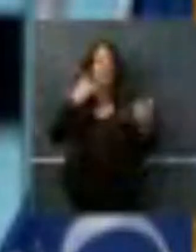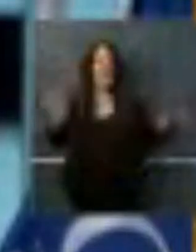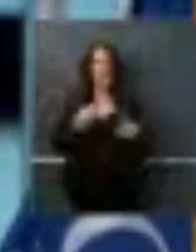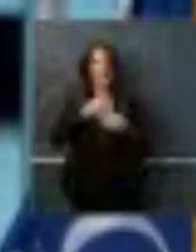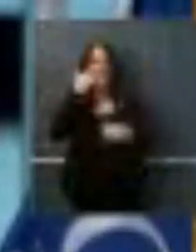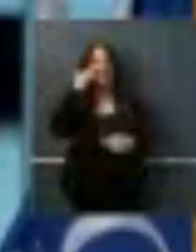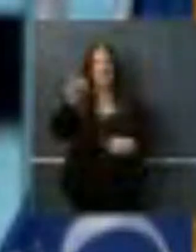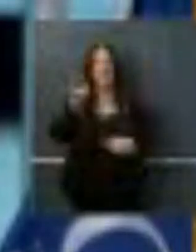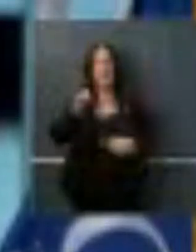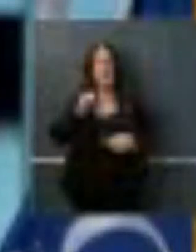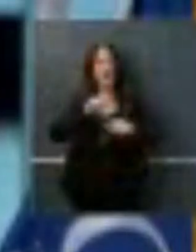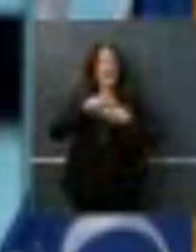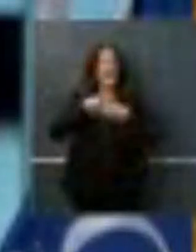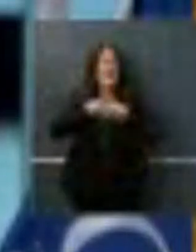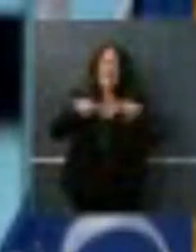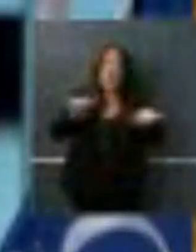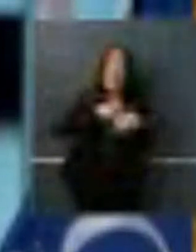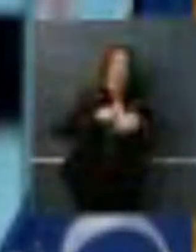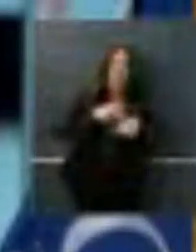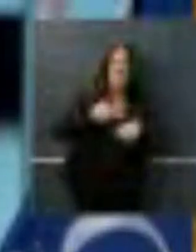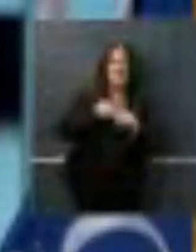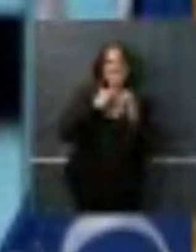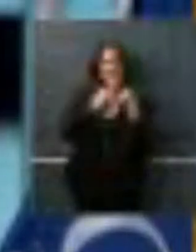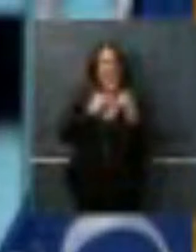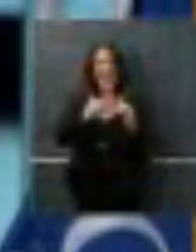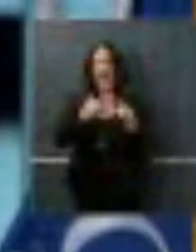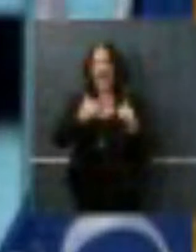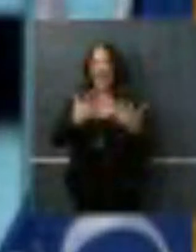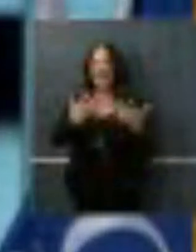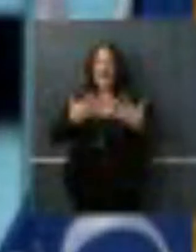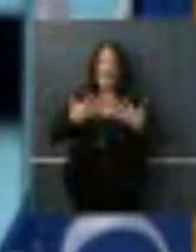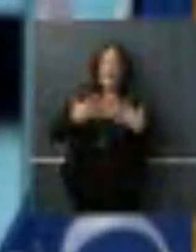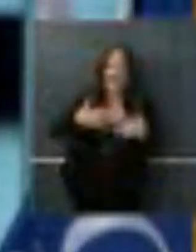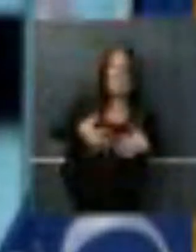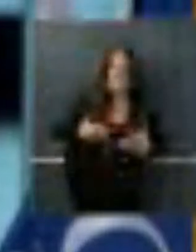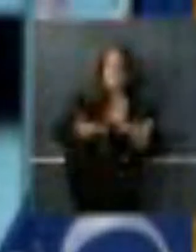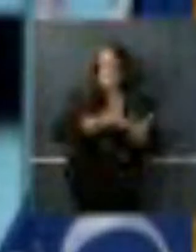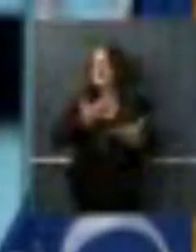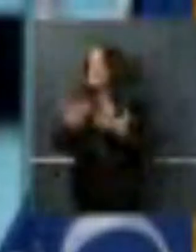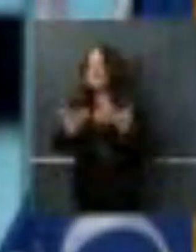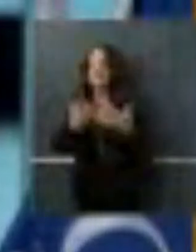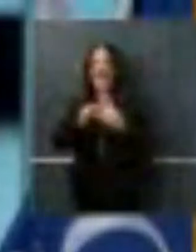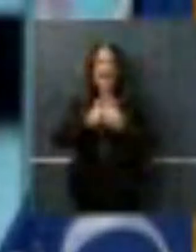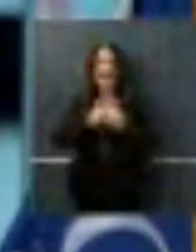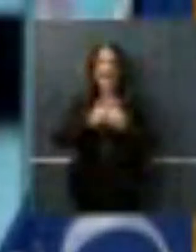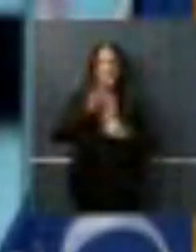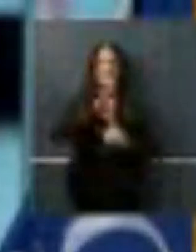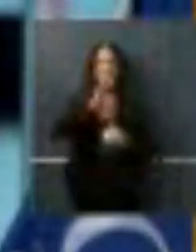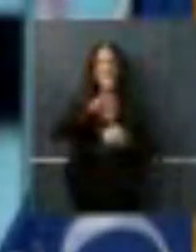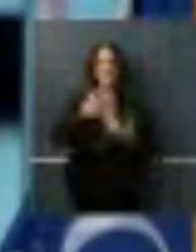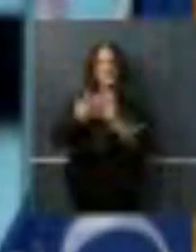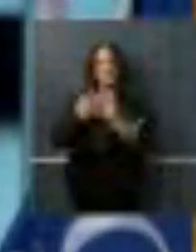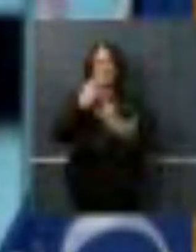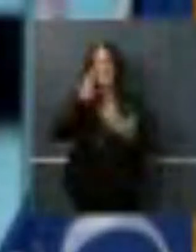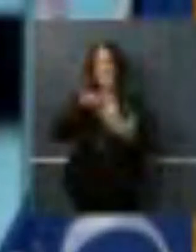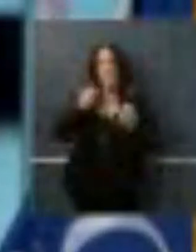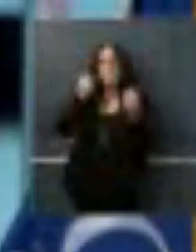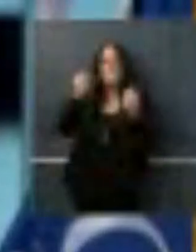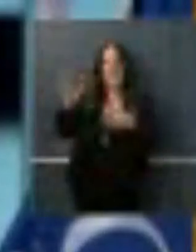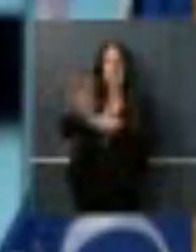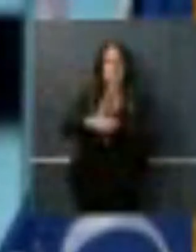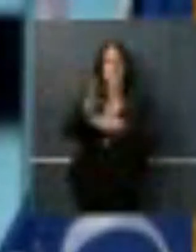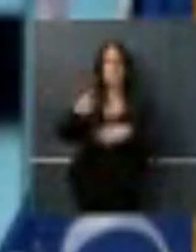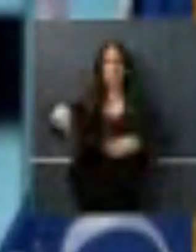Final words, because those businesses are also being impacted in ways that I